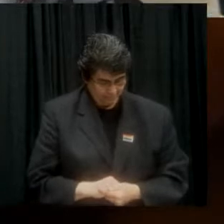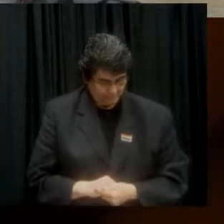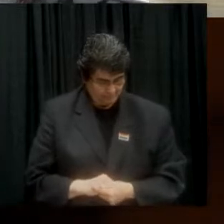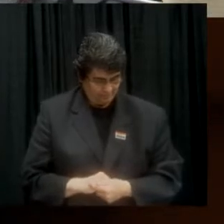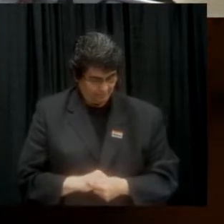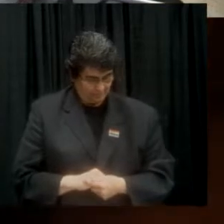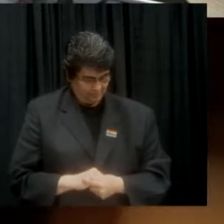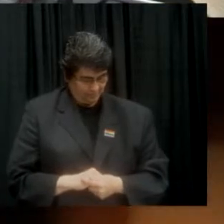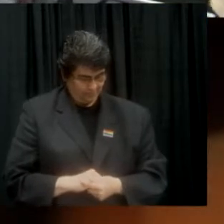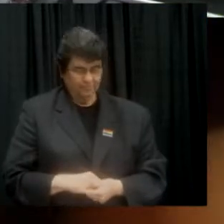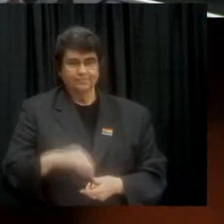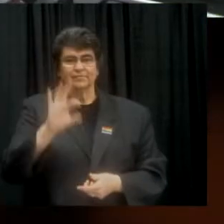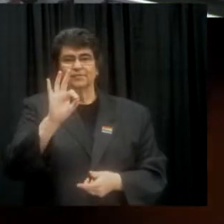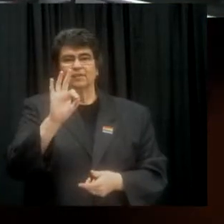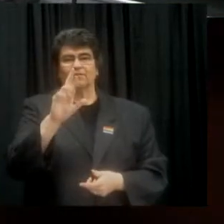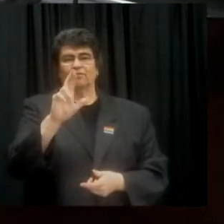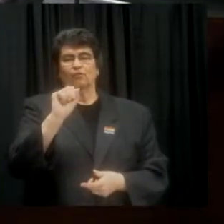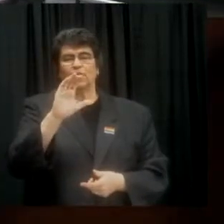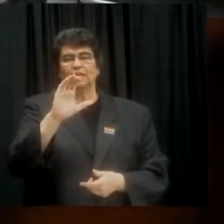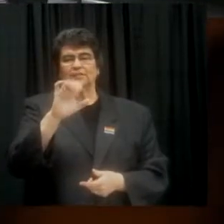Francis C. Pasquale.